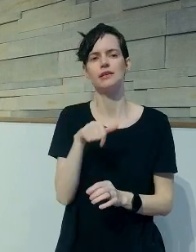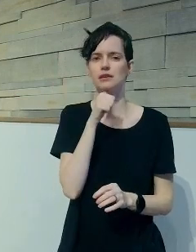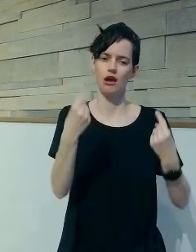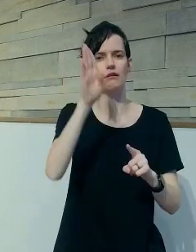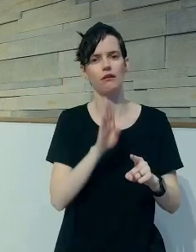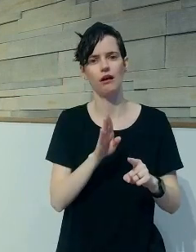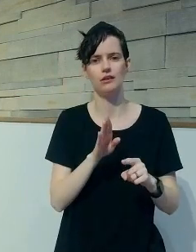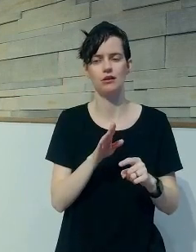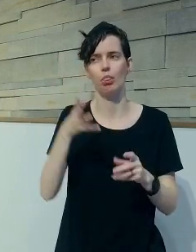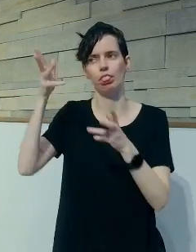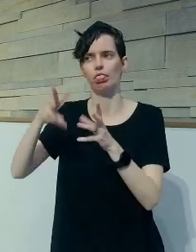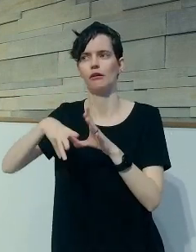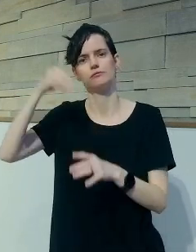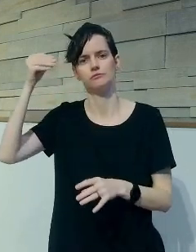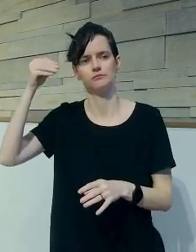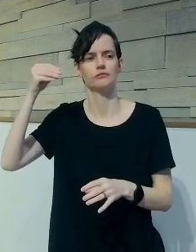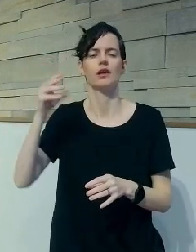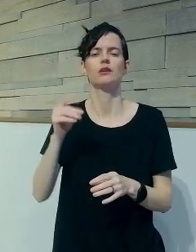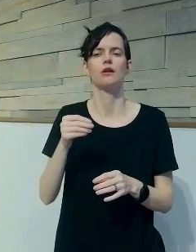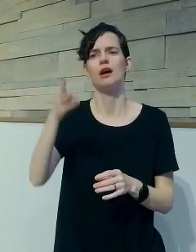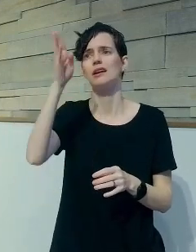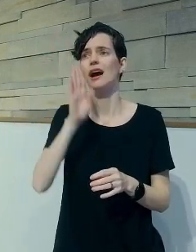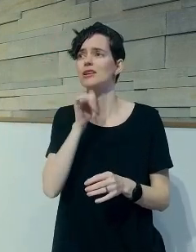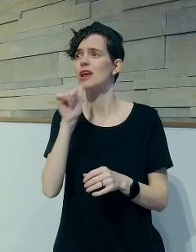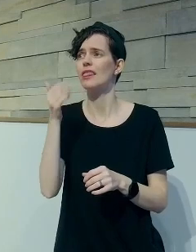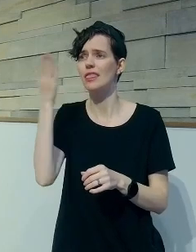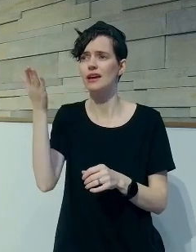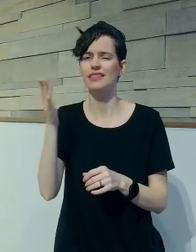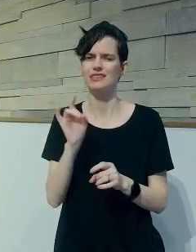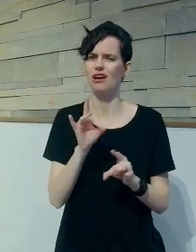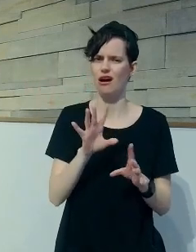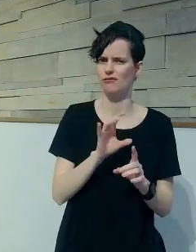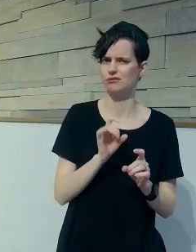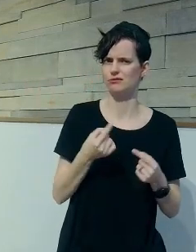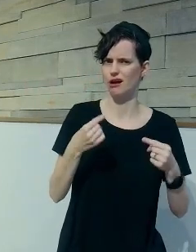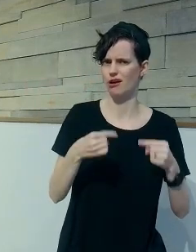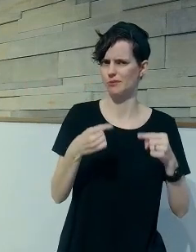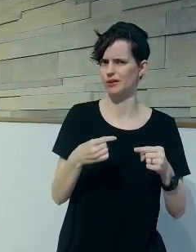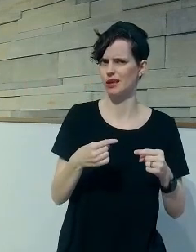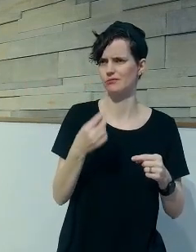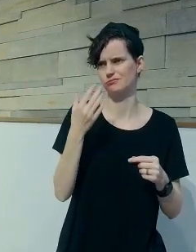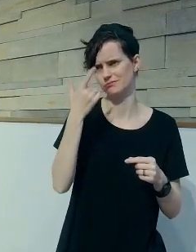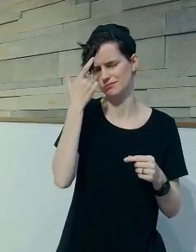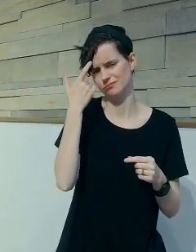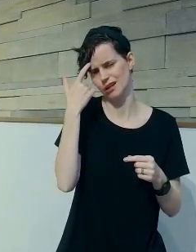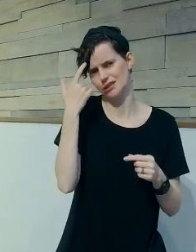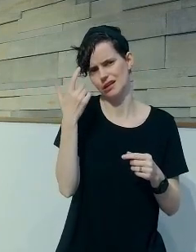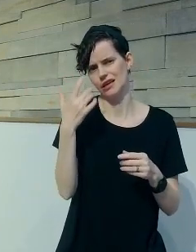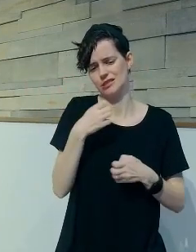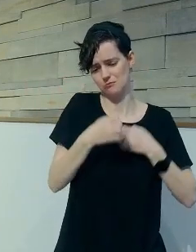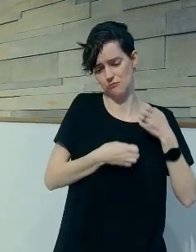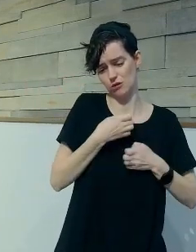God's absence. Some people will use it as an argument that God does not exist, and it's a miserable argument, logically. All right, it's an